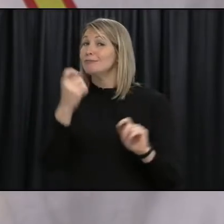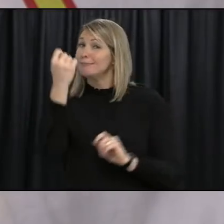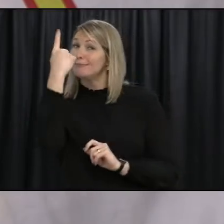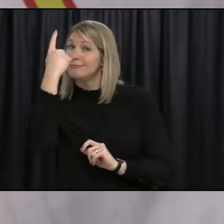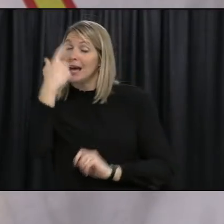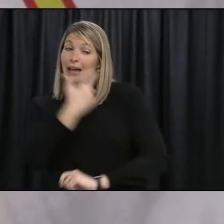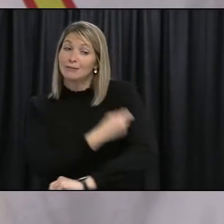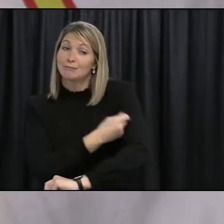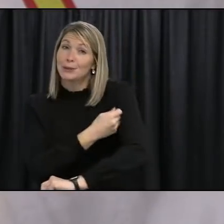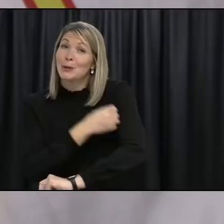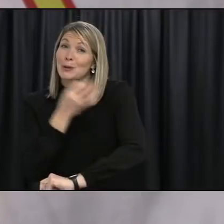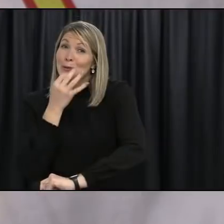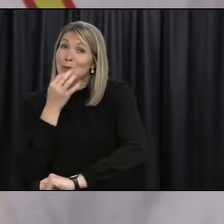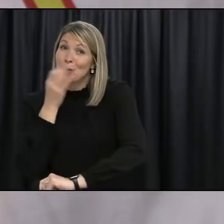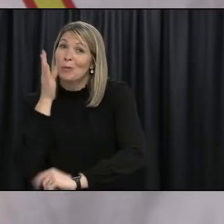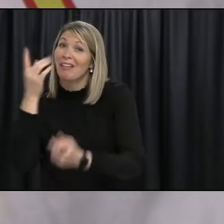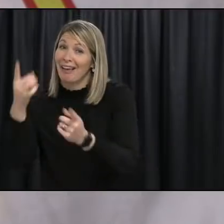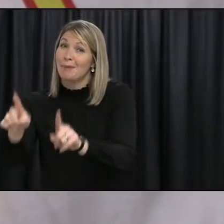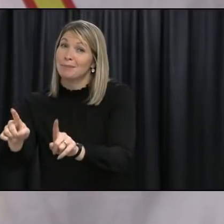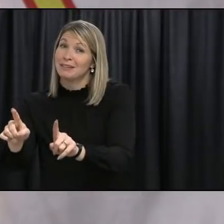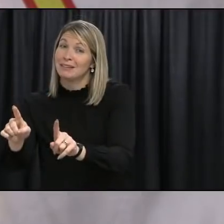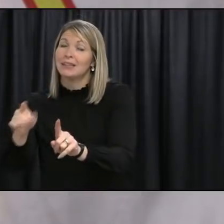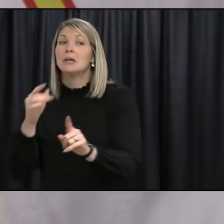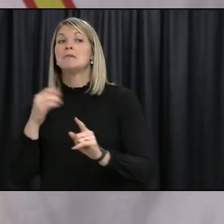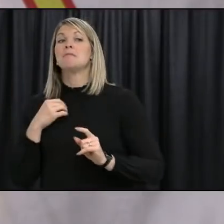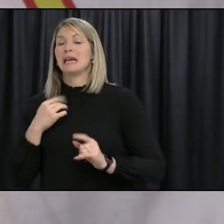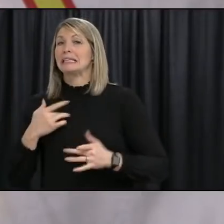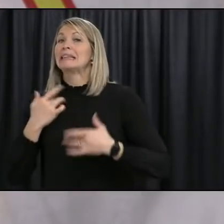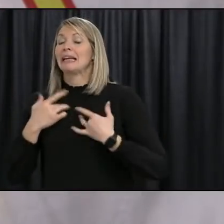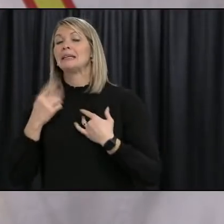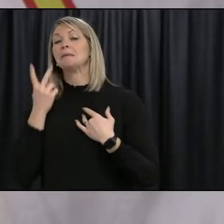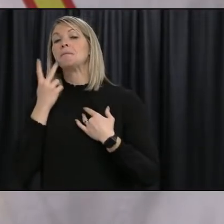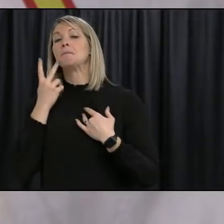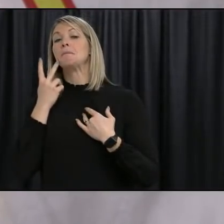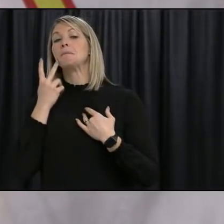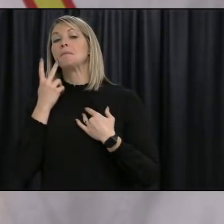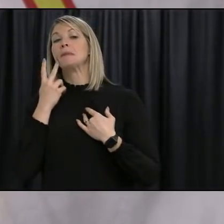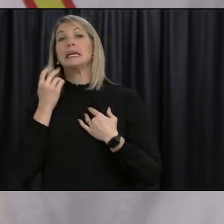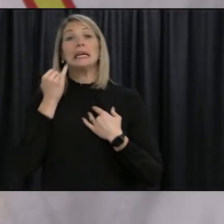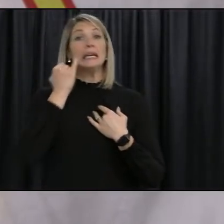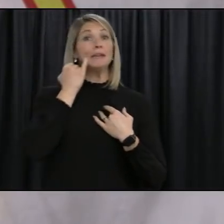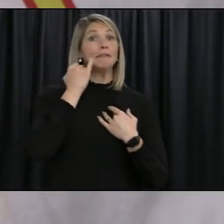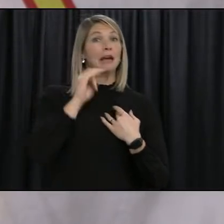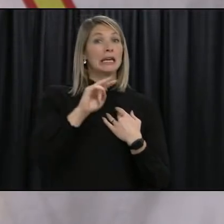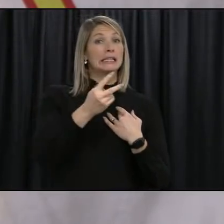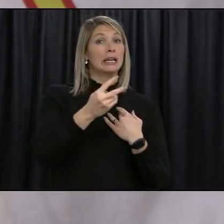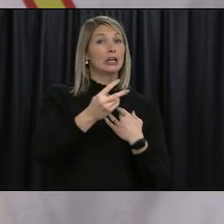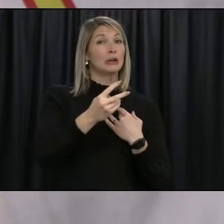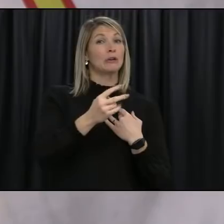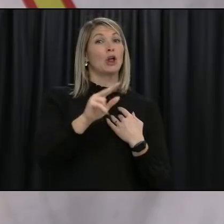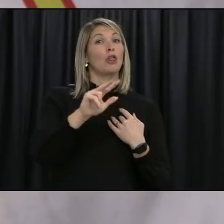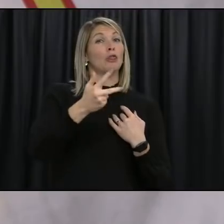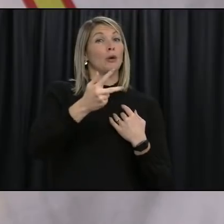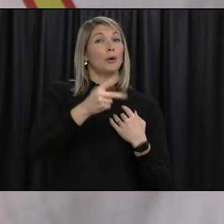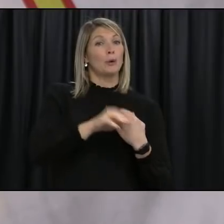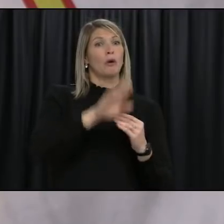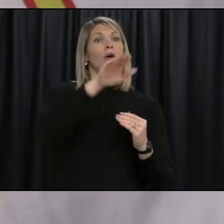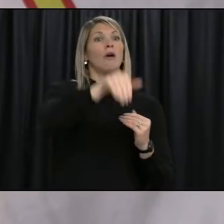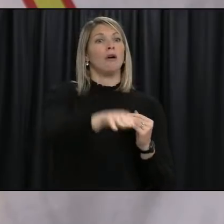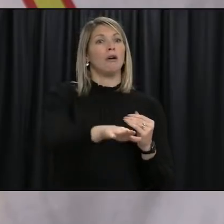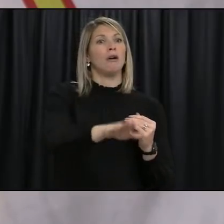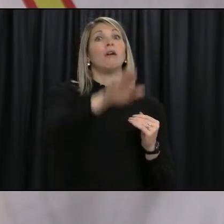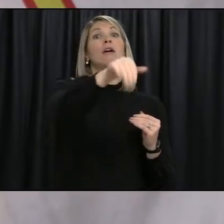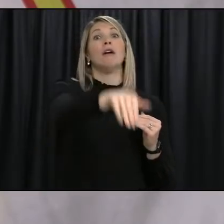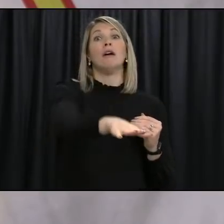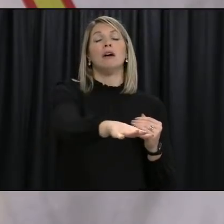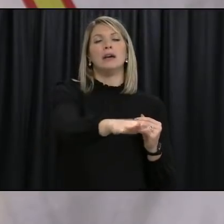for a return to safer, more normal times. Another wave will only slow our progress and set us back. But if we continue to be